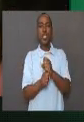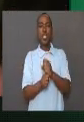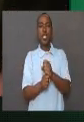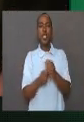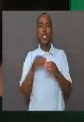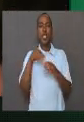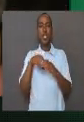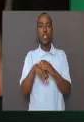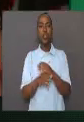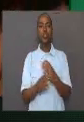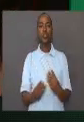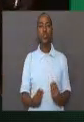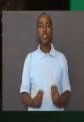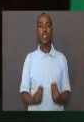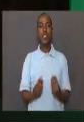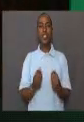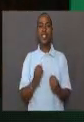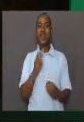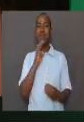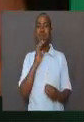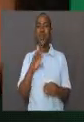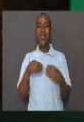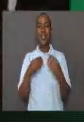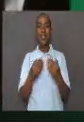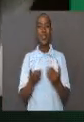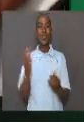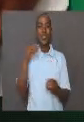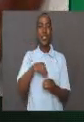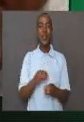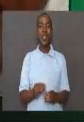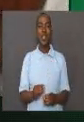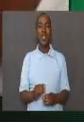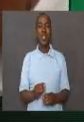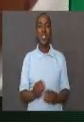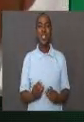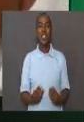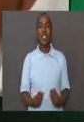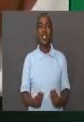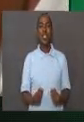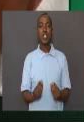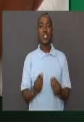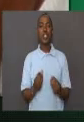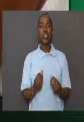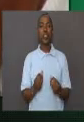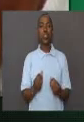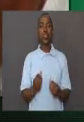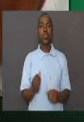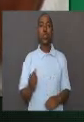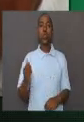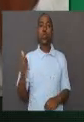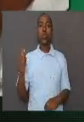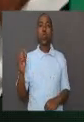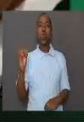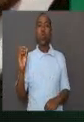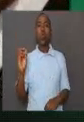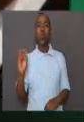with yeast and water. The yeast respires anaerobically until